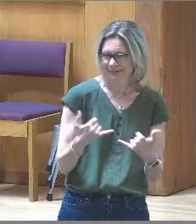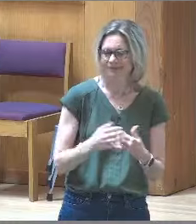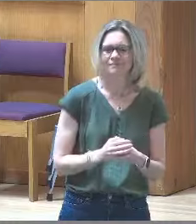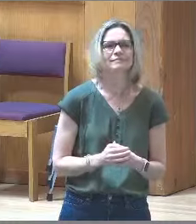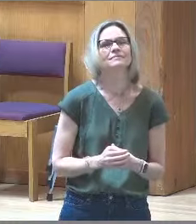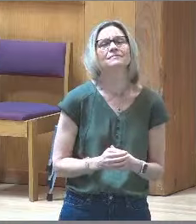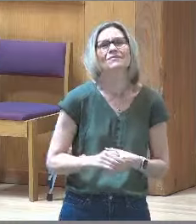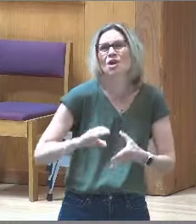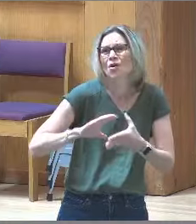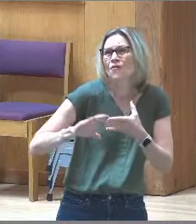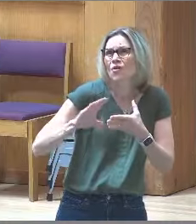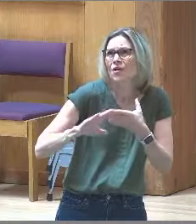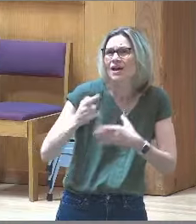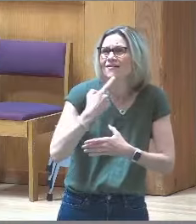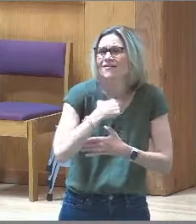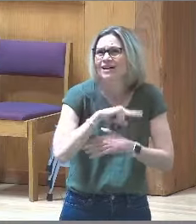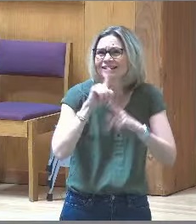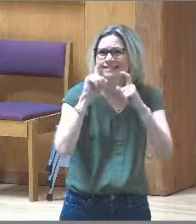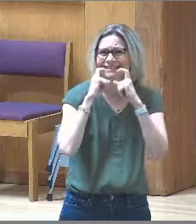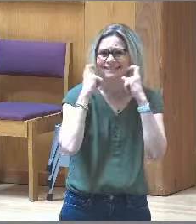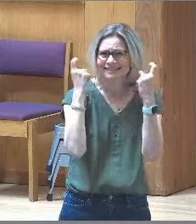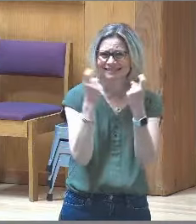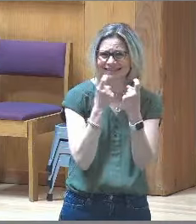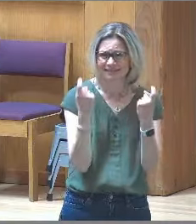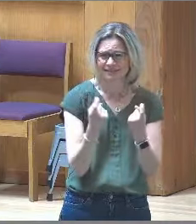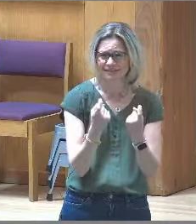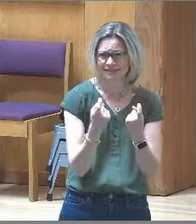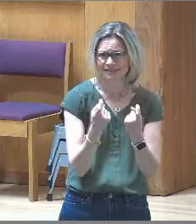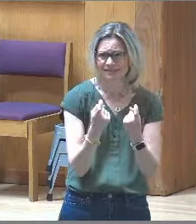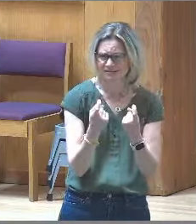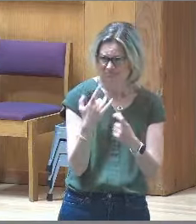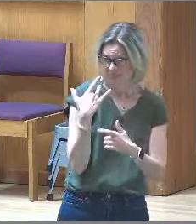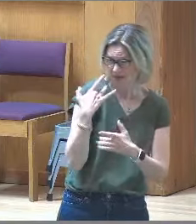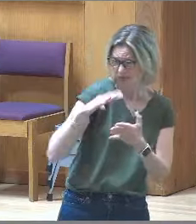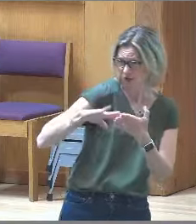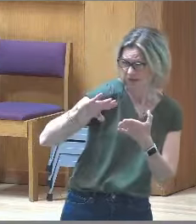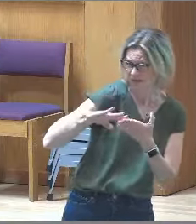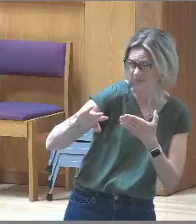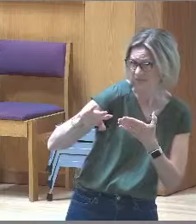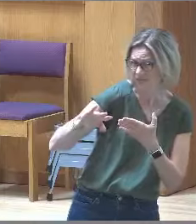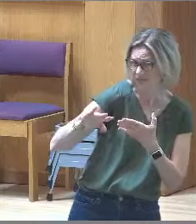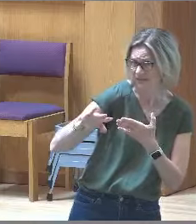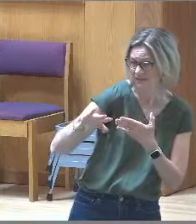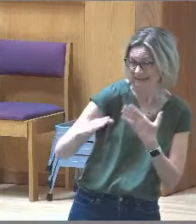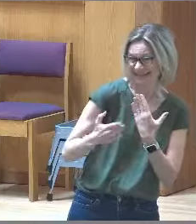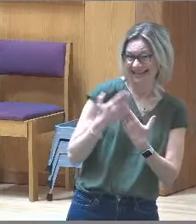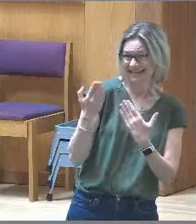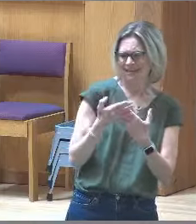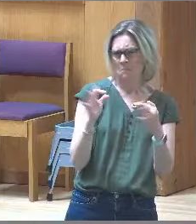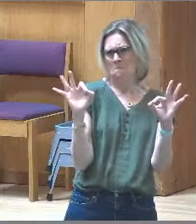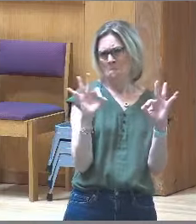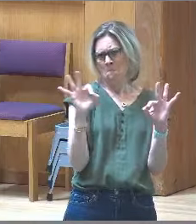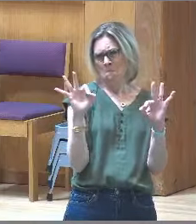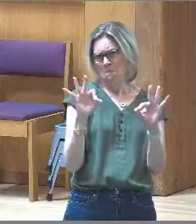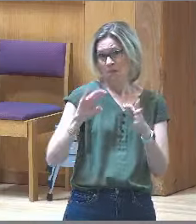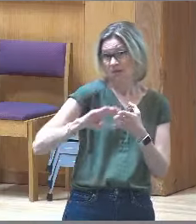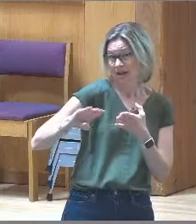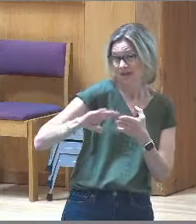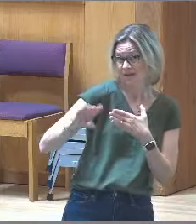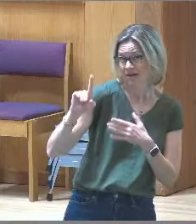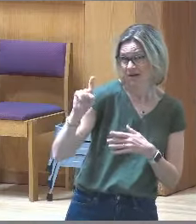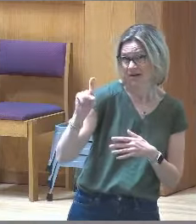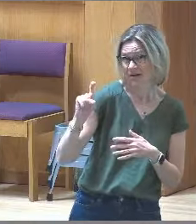us our sins. Do you forgive? Is easy to forgive? It's very easy to